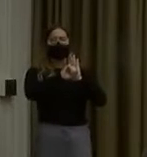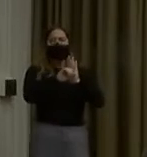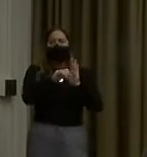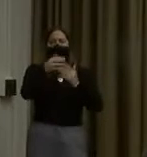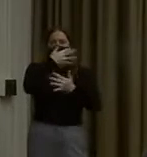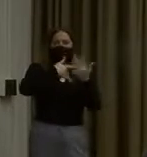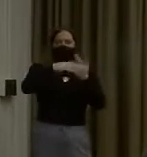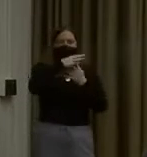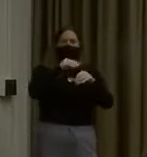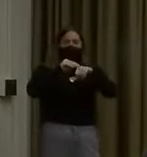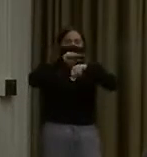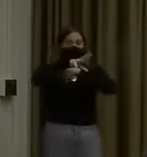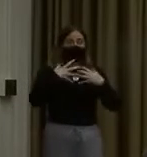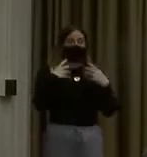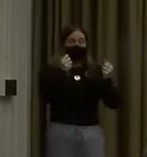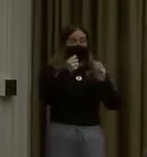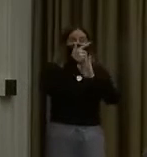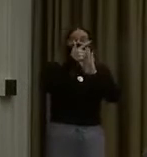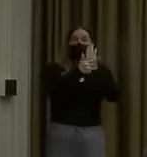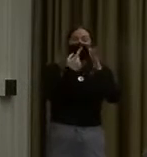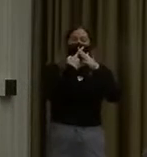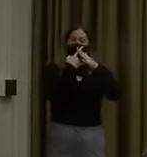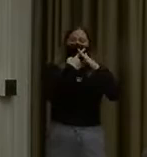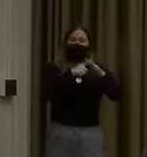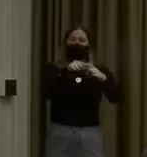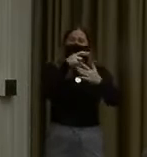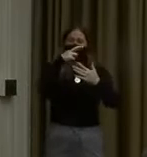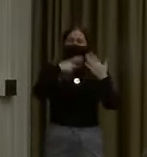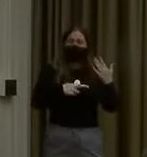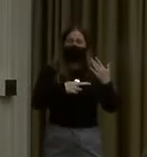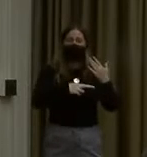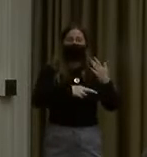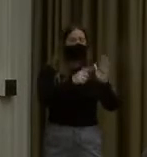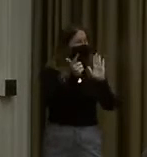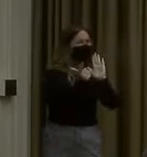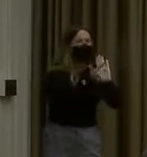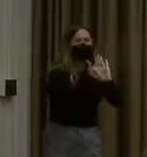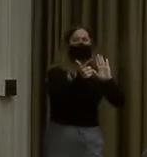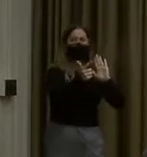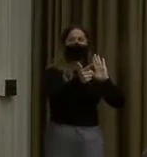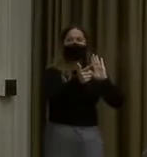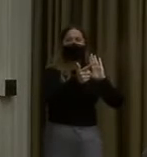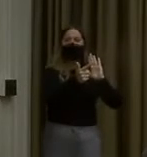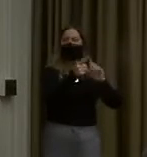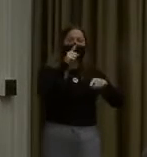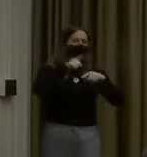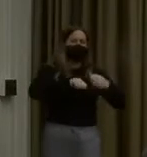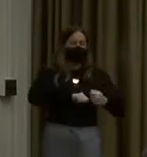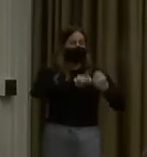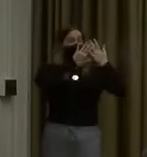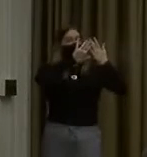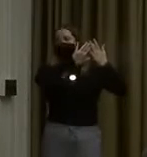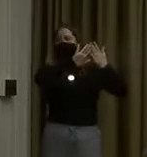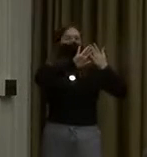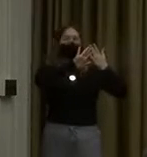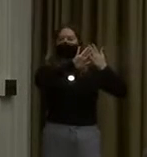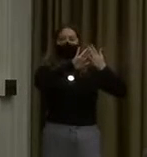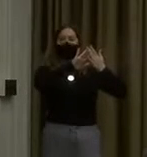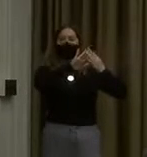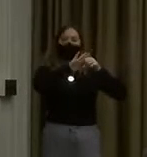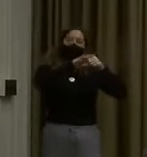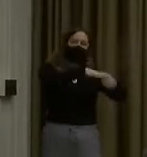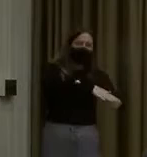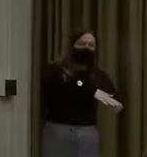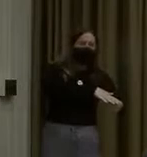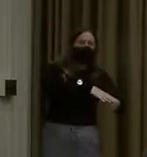a law that instigated the results, right? And forbade them from being able to address their social determinants of